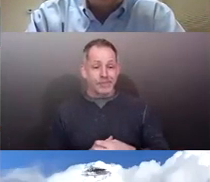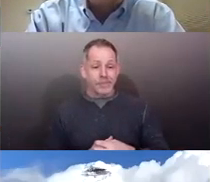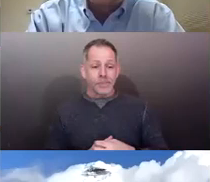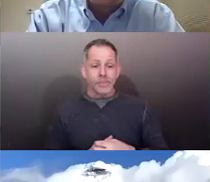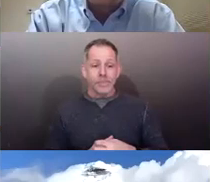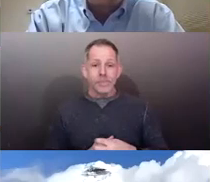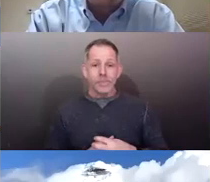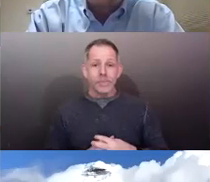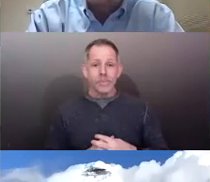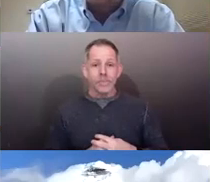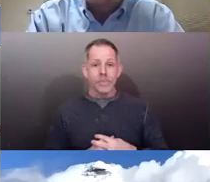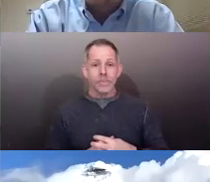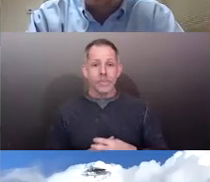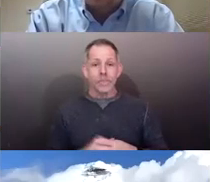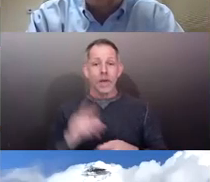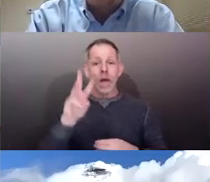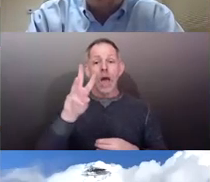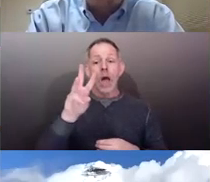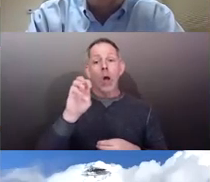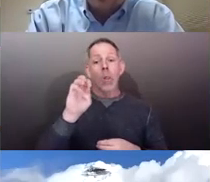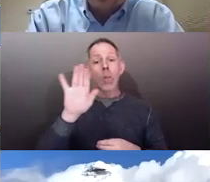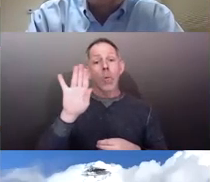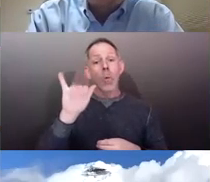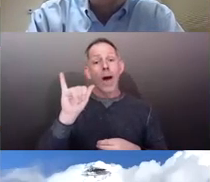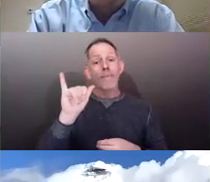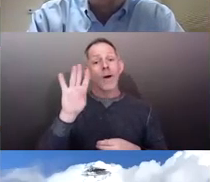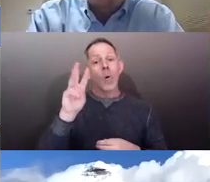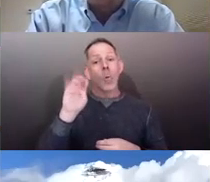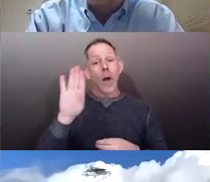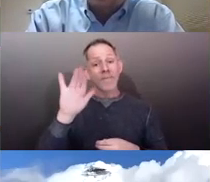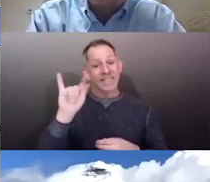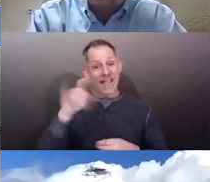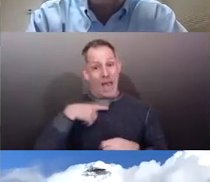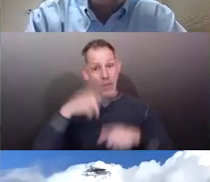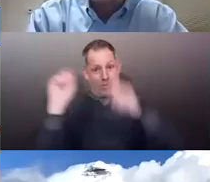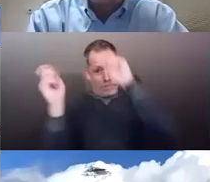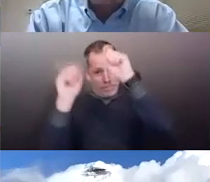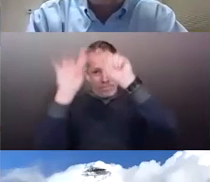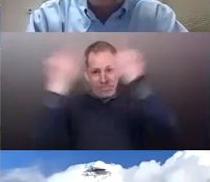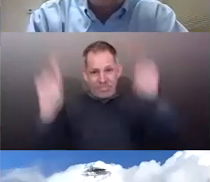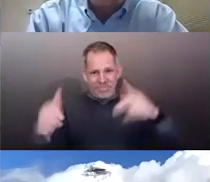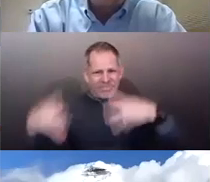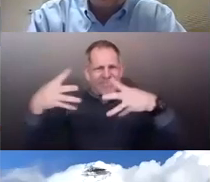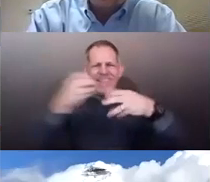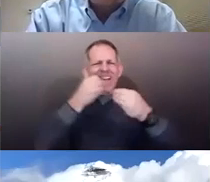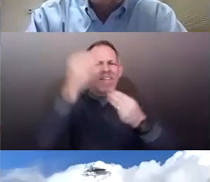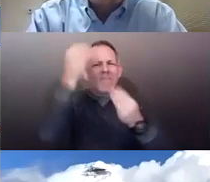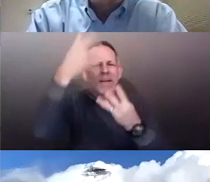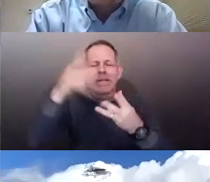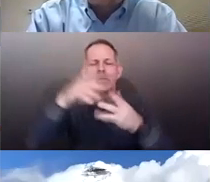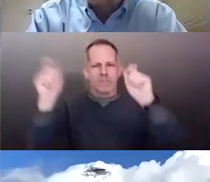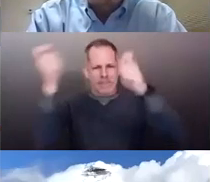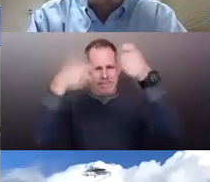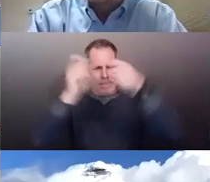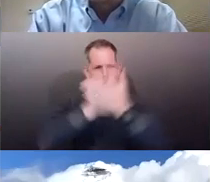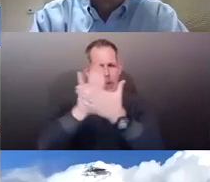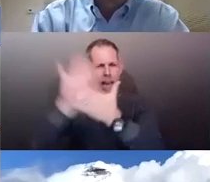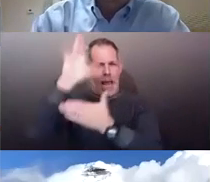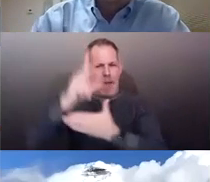an adjustment. And so we just want to orient you, because we've been getting a few questions about where do we find the data. So